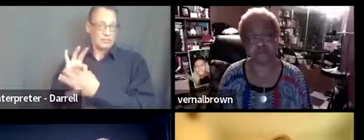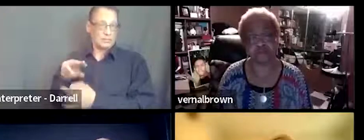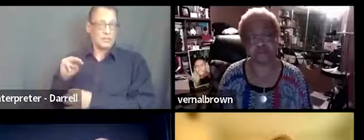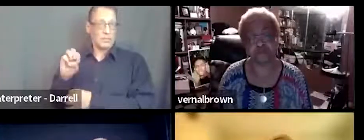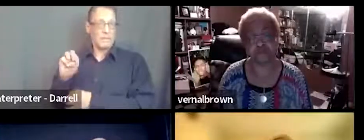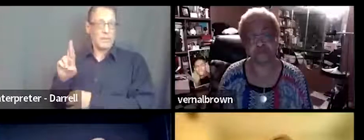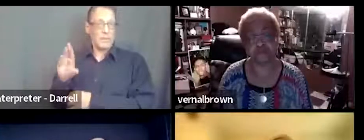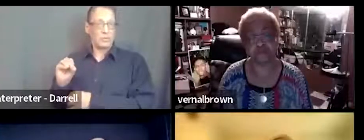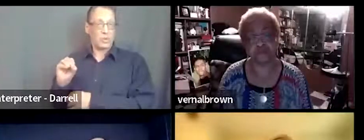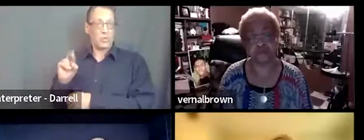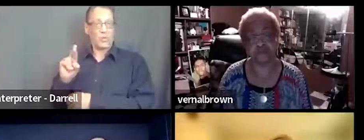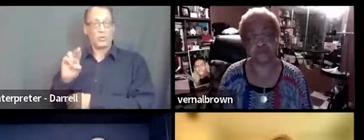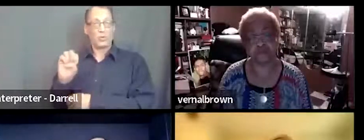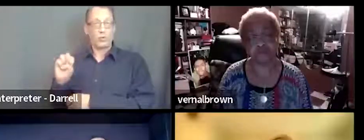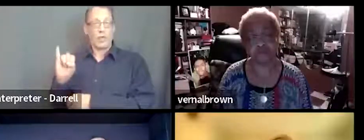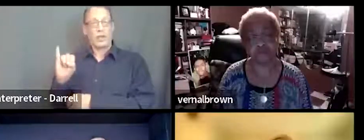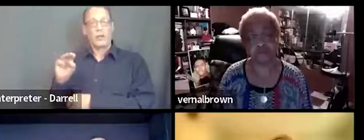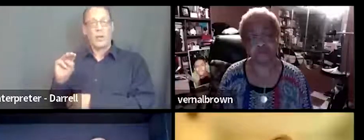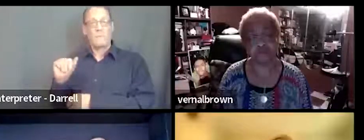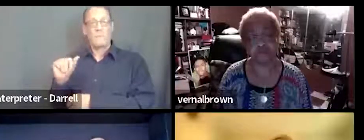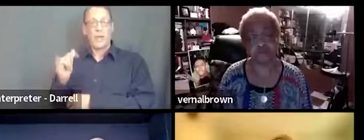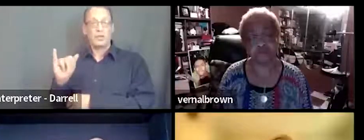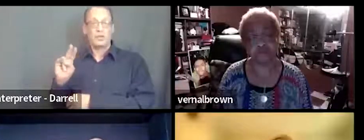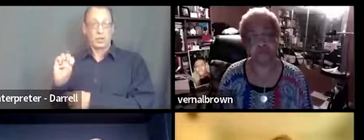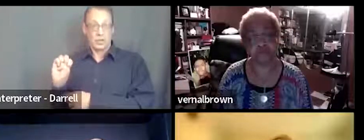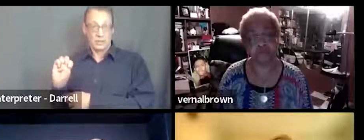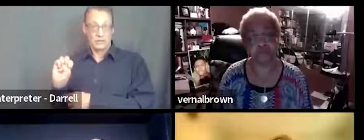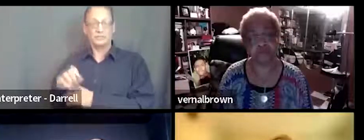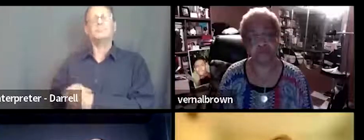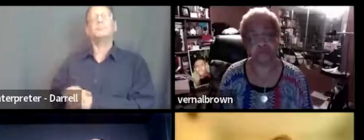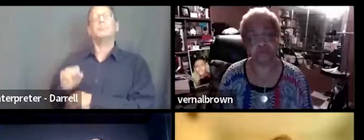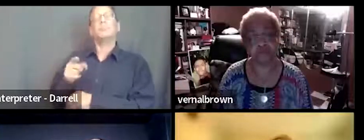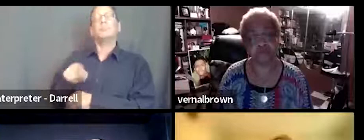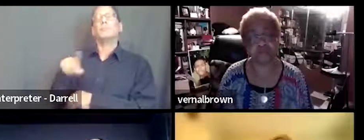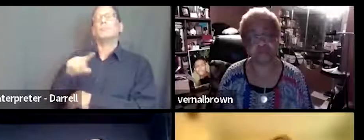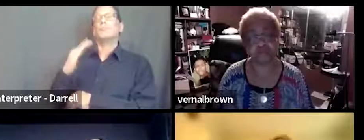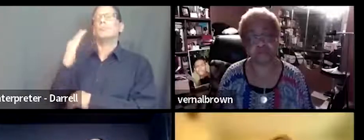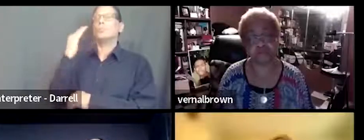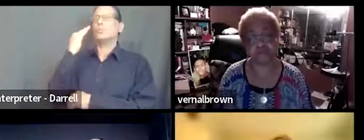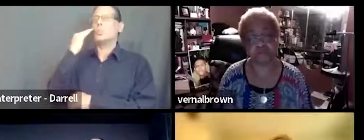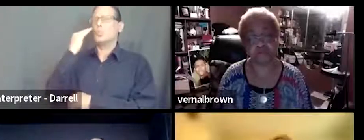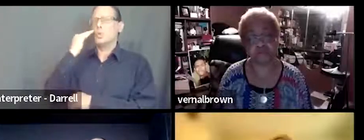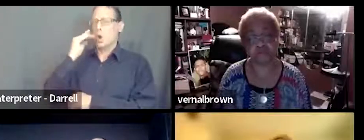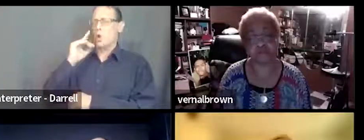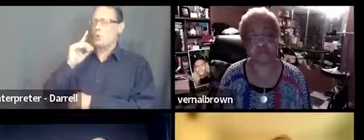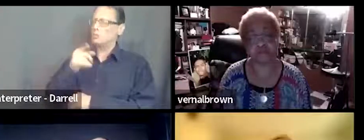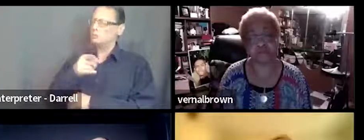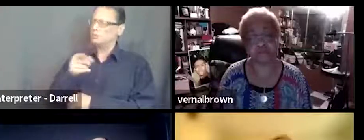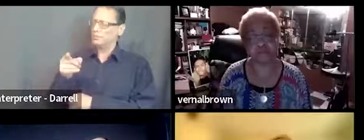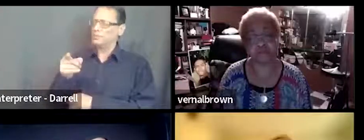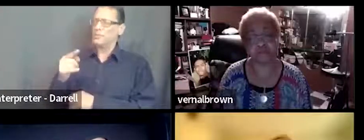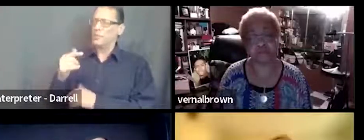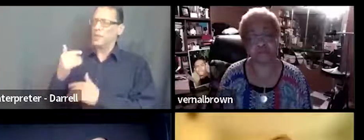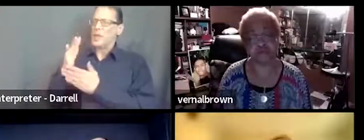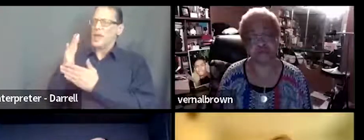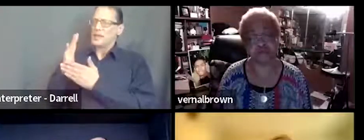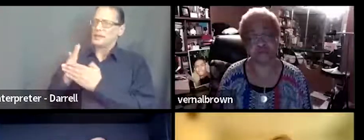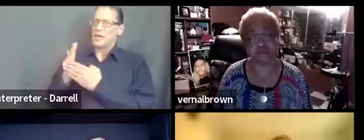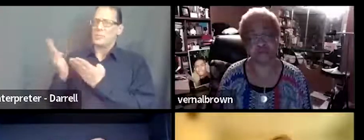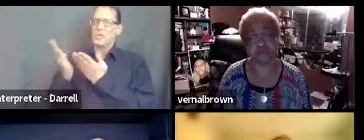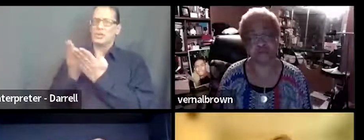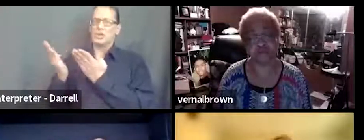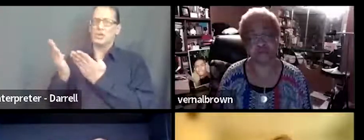Reimagine. It is very true, as this board is well aware, that we have had some service